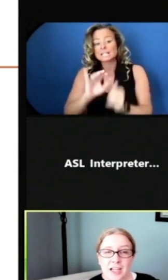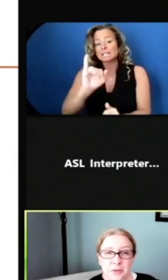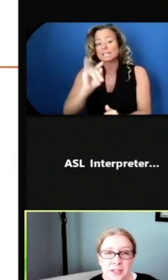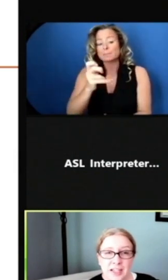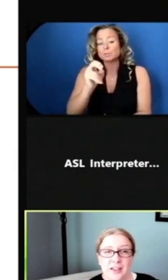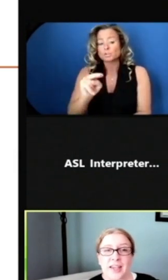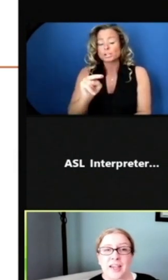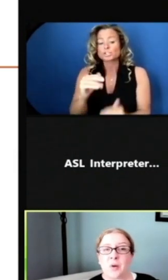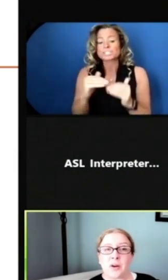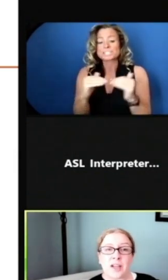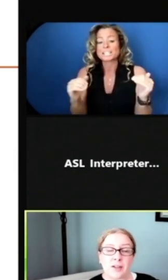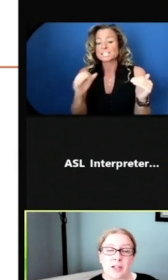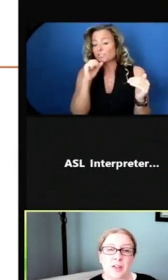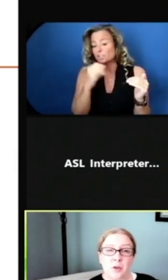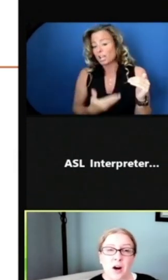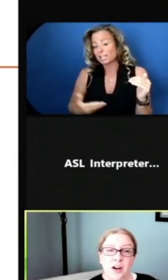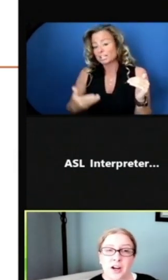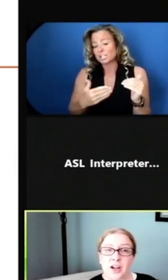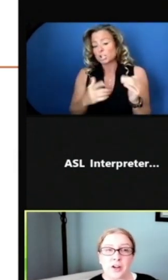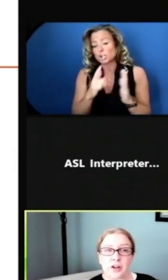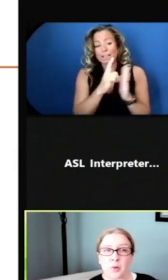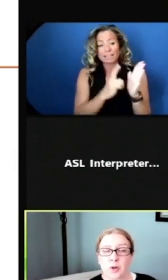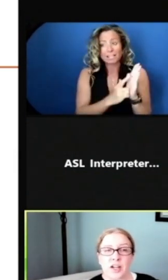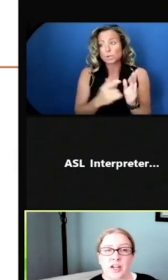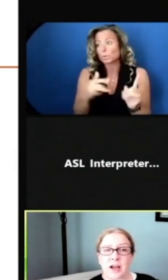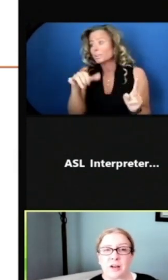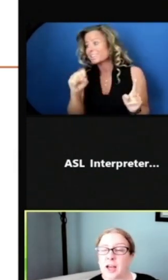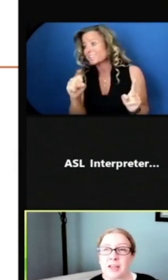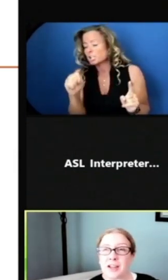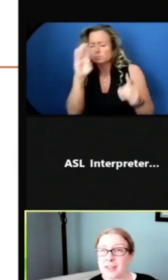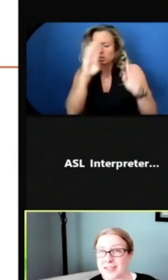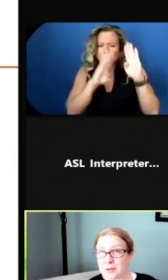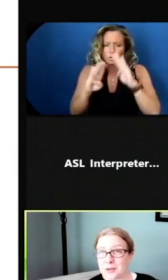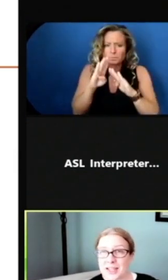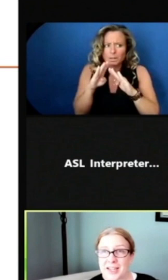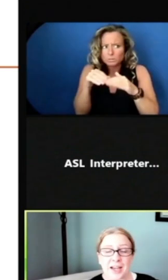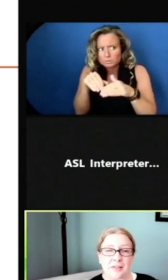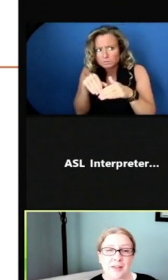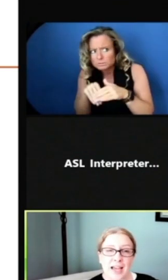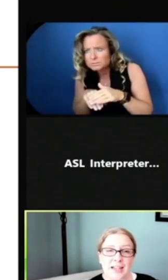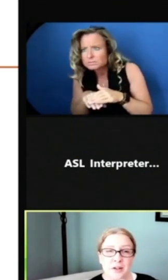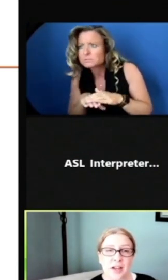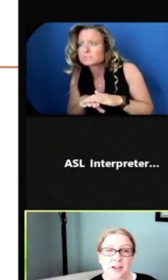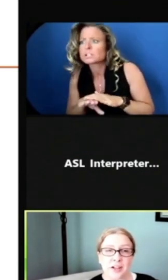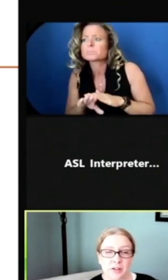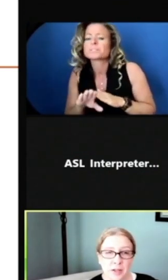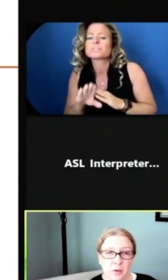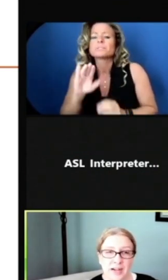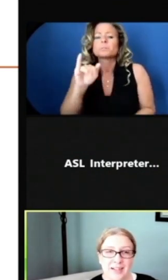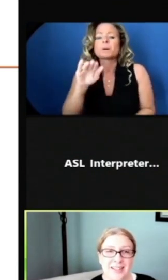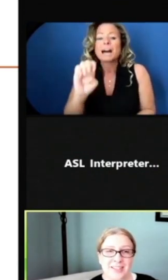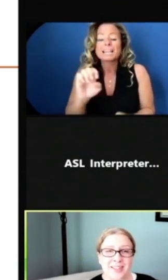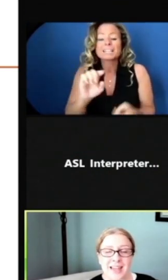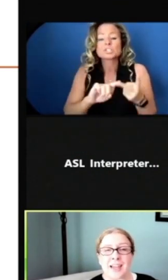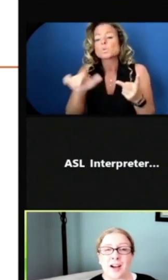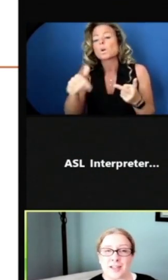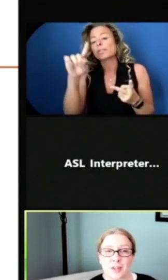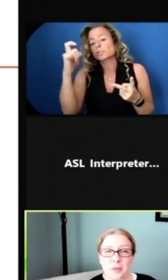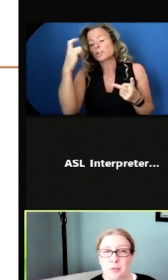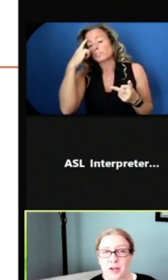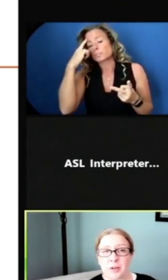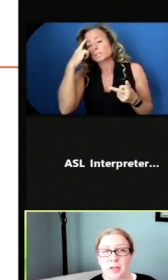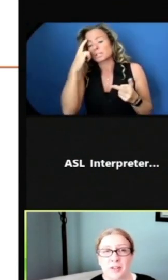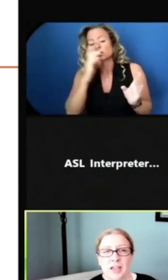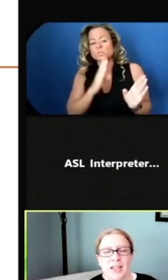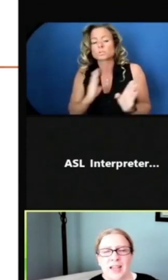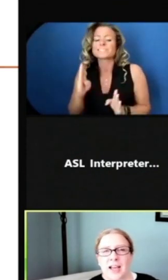in the country legally, or even if you are, if you're worried about coming under the scrutiny of ICE or other government organizations, that can also